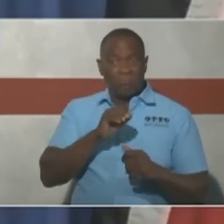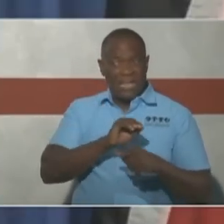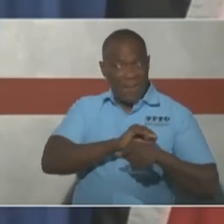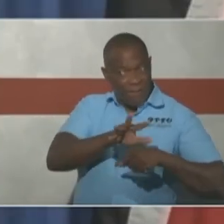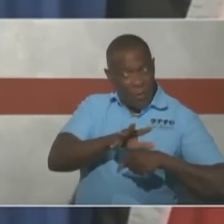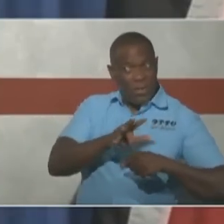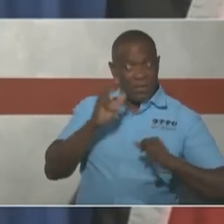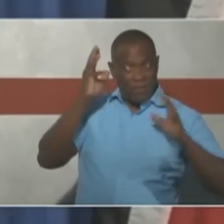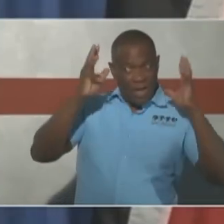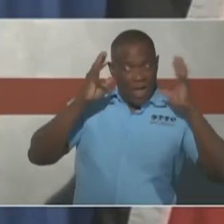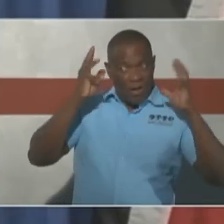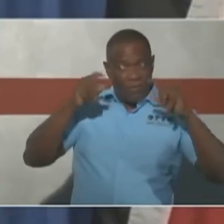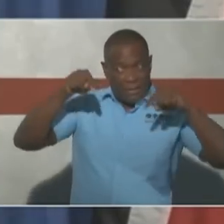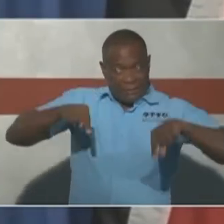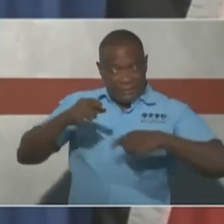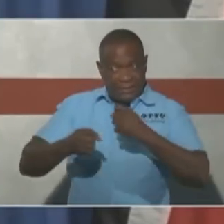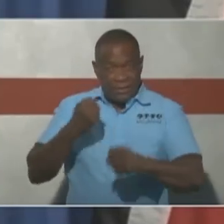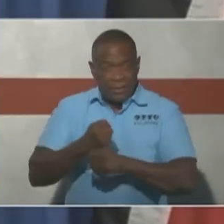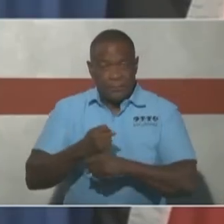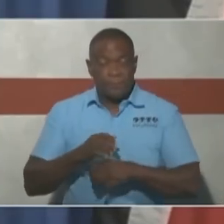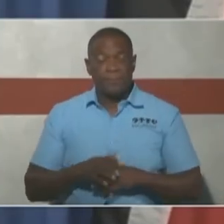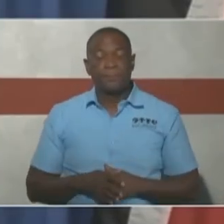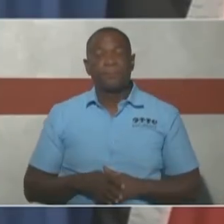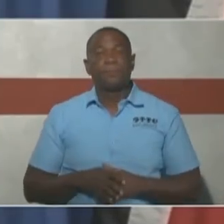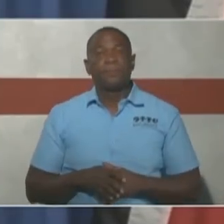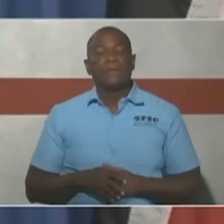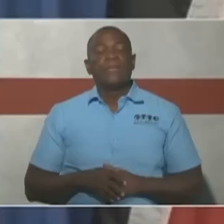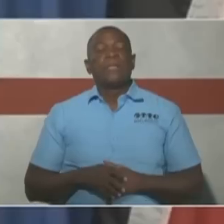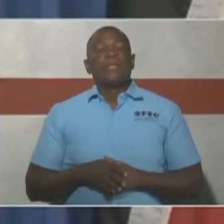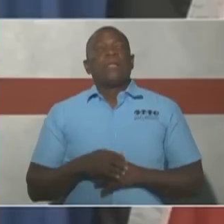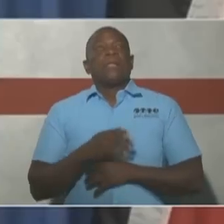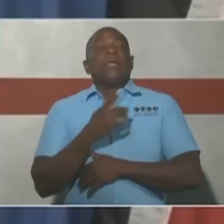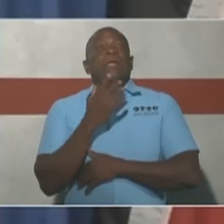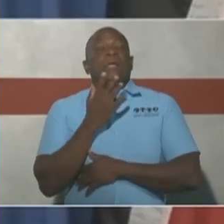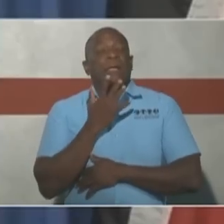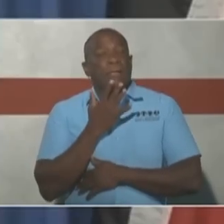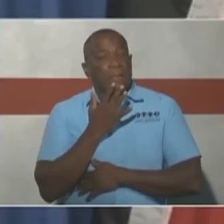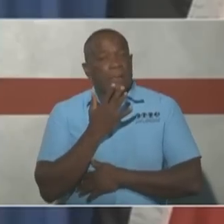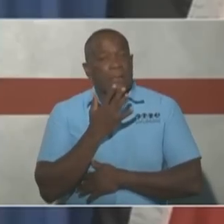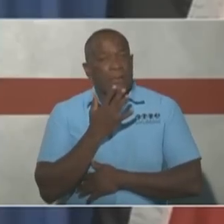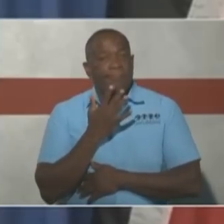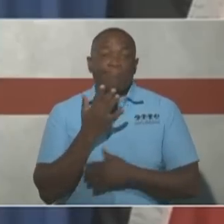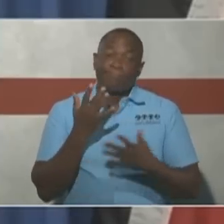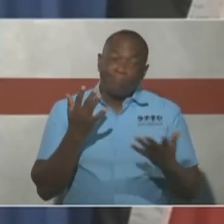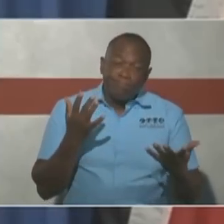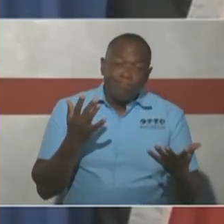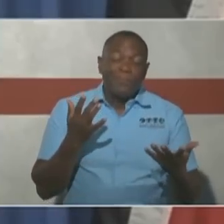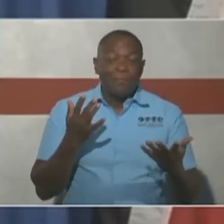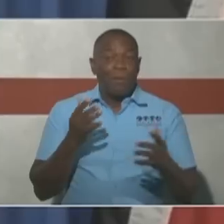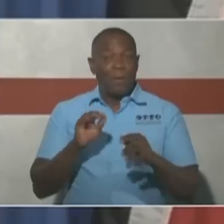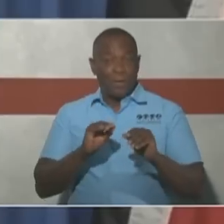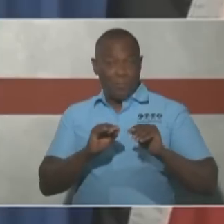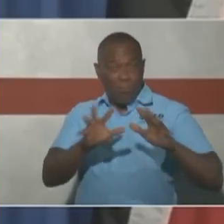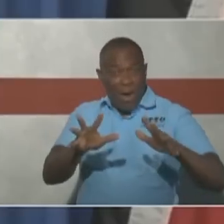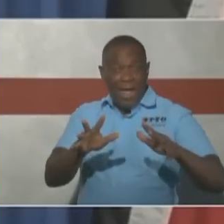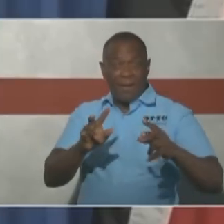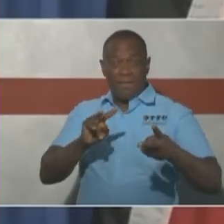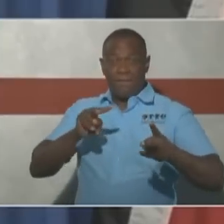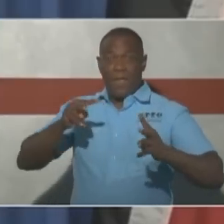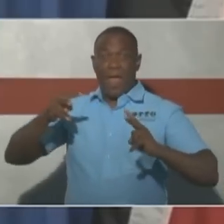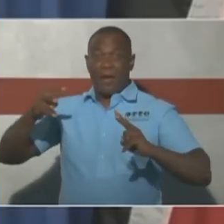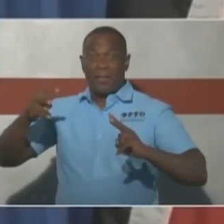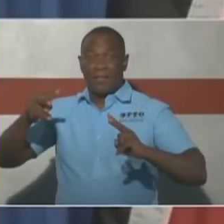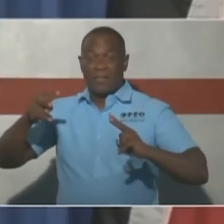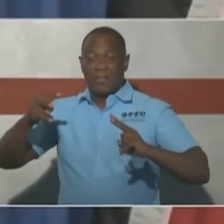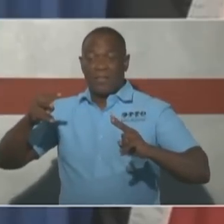to visitors, and Carnival is a major tourism event, it's being touted as the mother of all carnivals